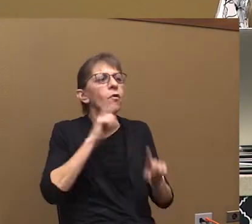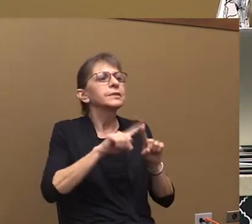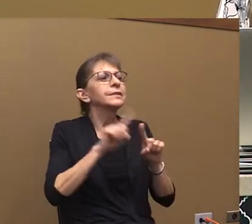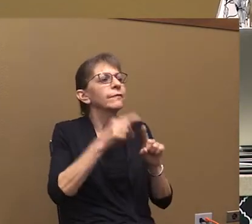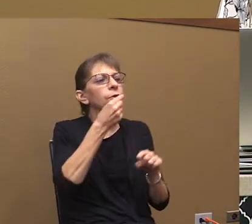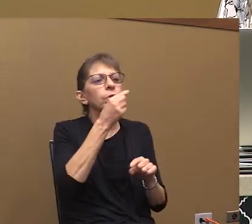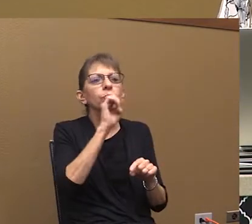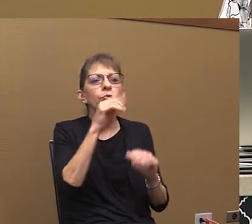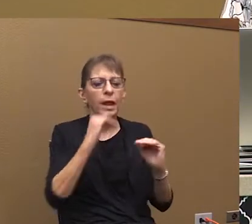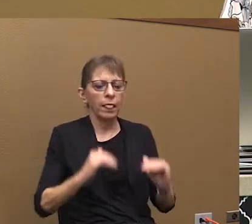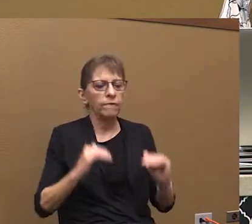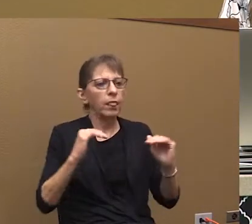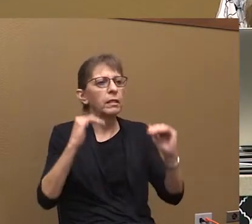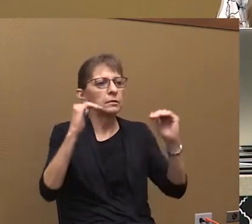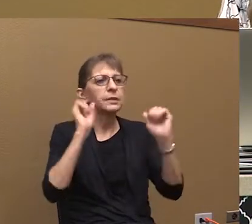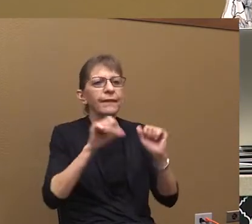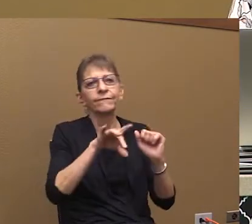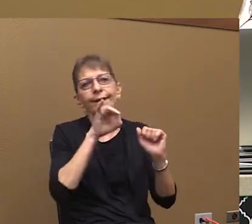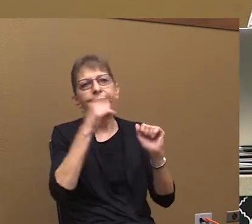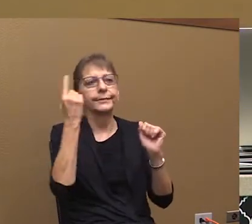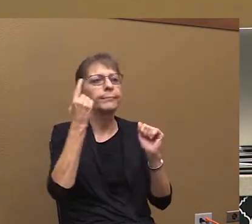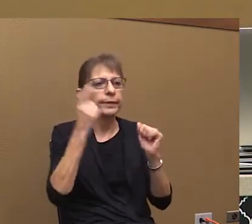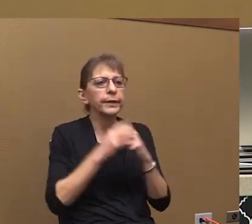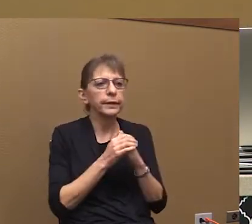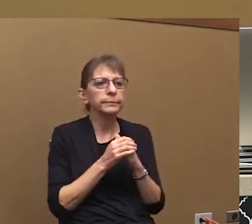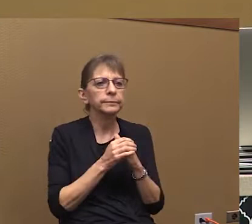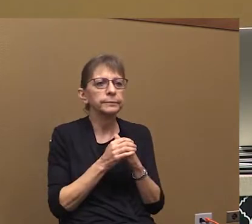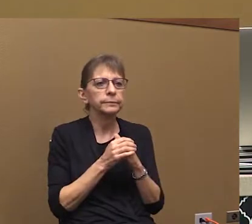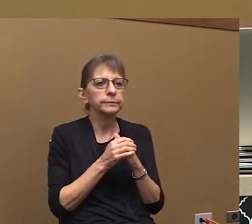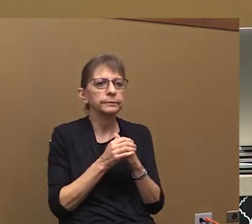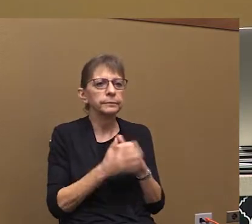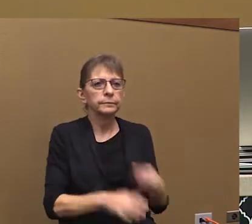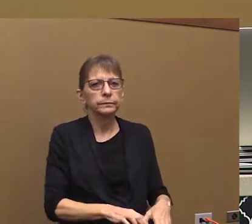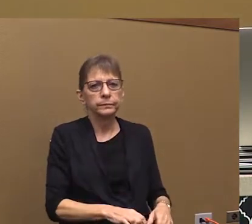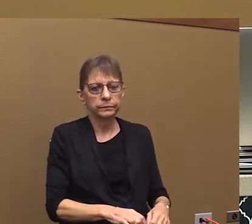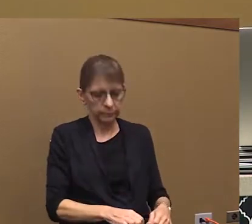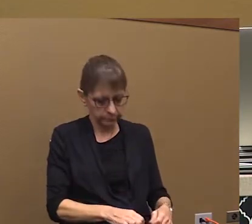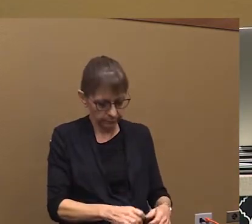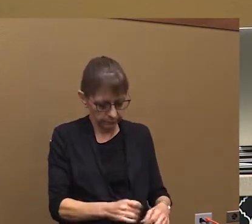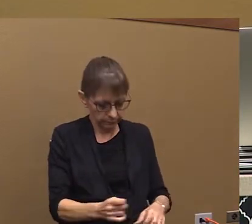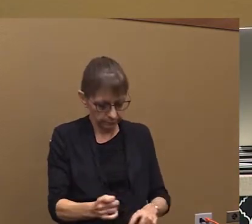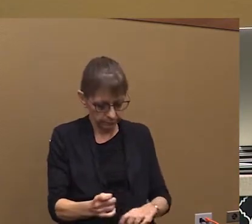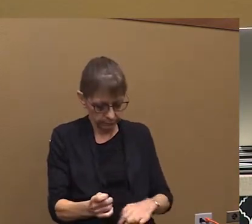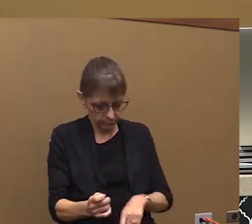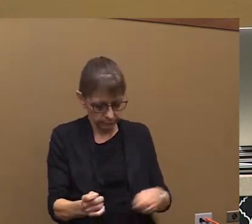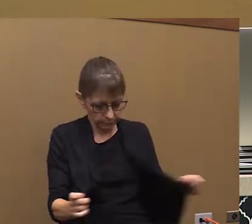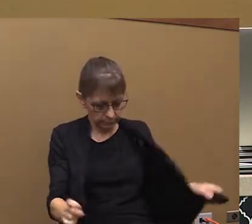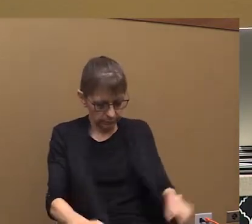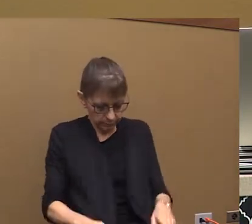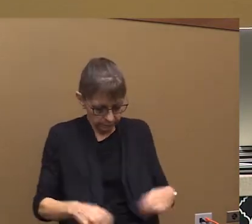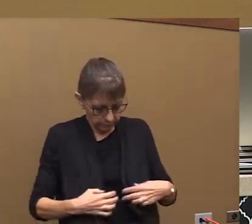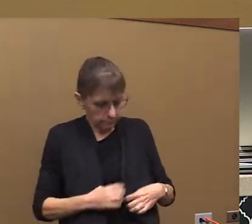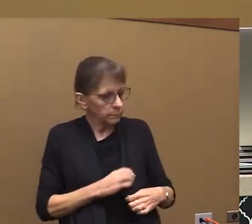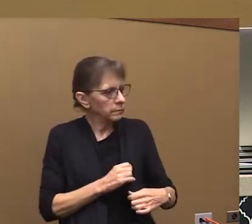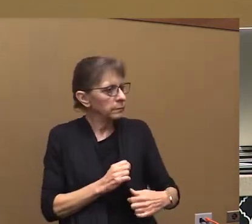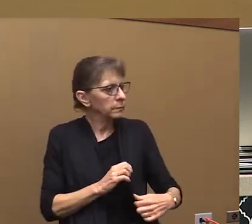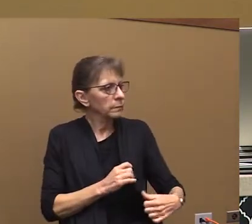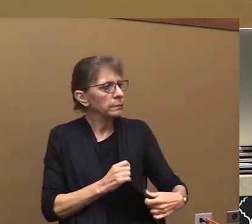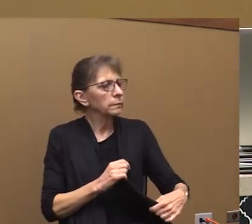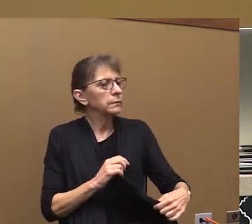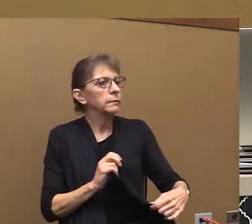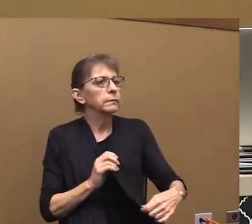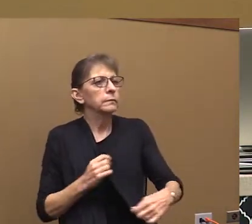view. Then they have something here linked for all the different grade levels. You'd be able to find